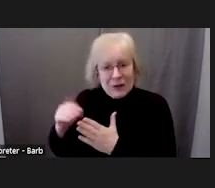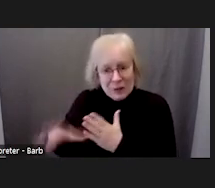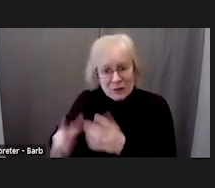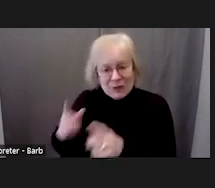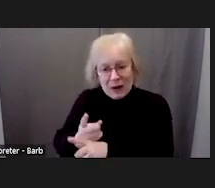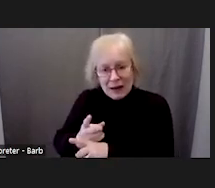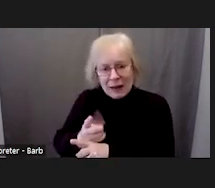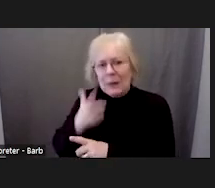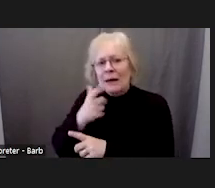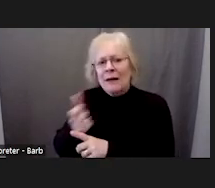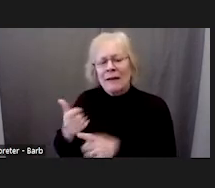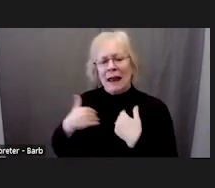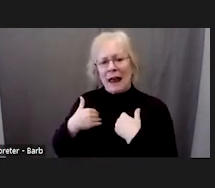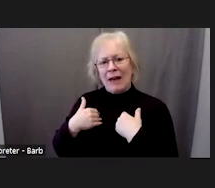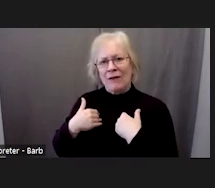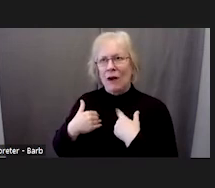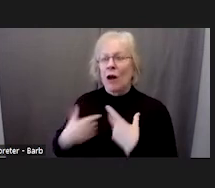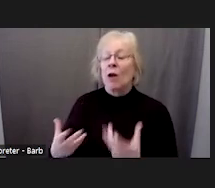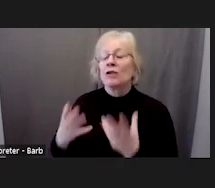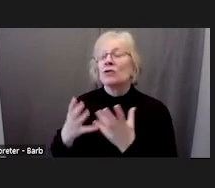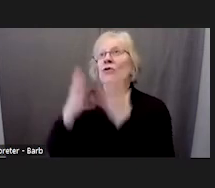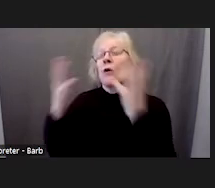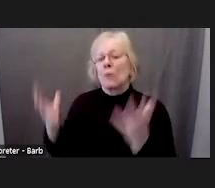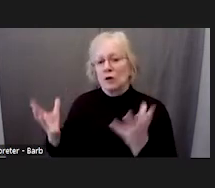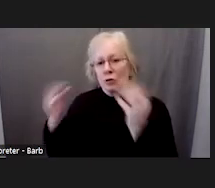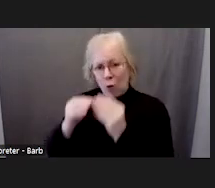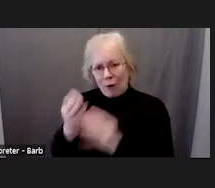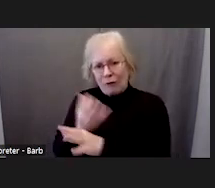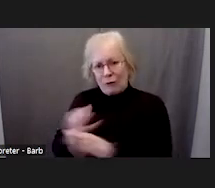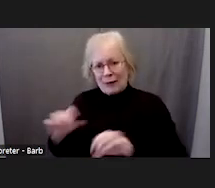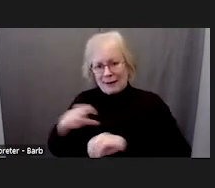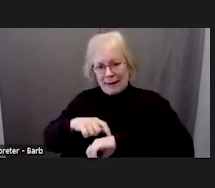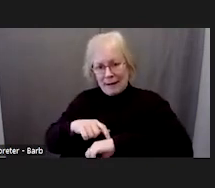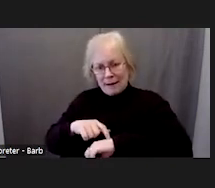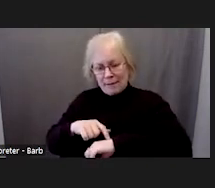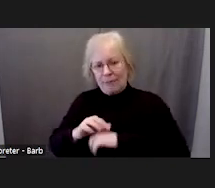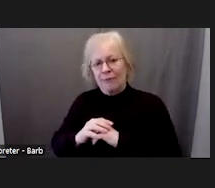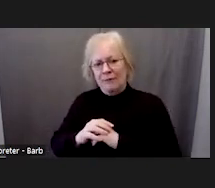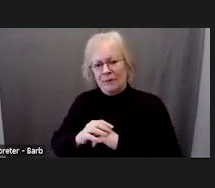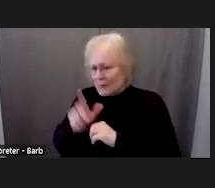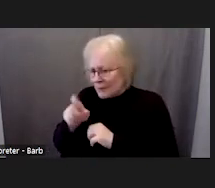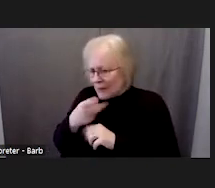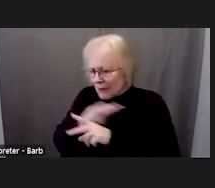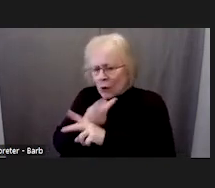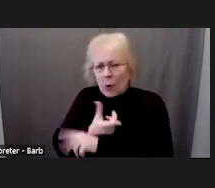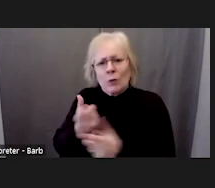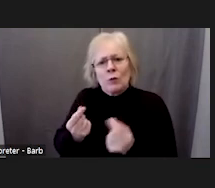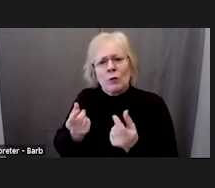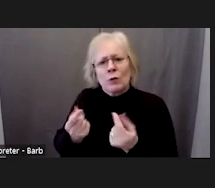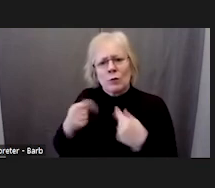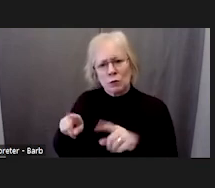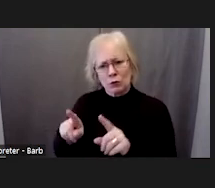more unstructured or free time. Yeah. And you need to kind of figure out what to do during that time.